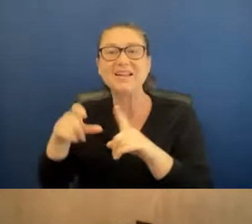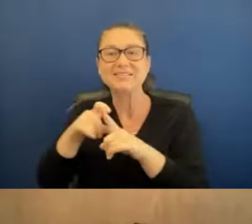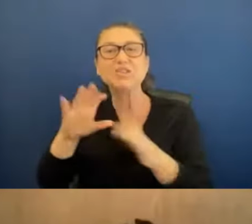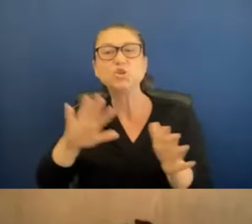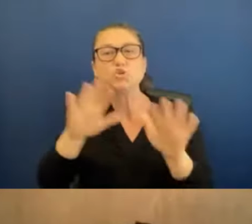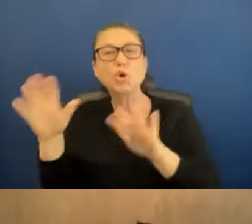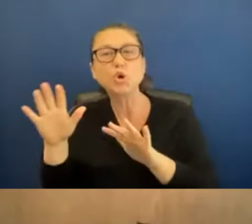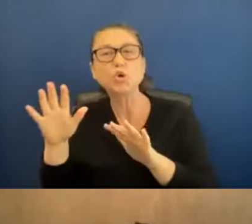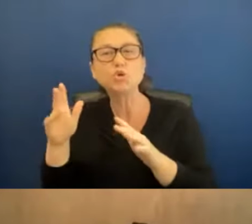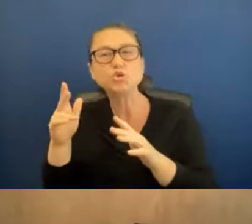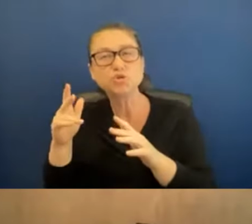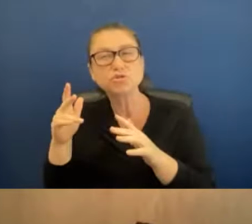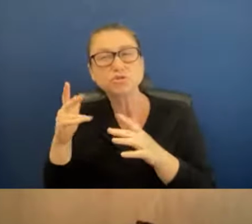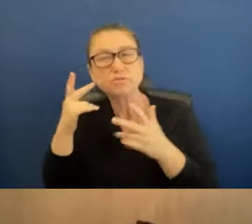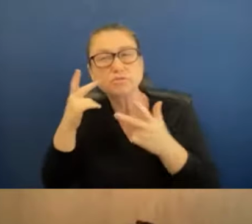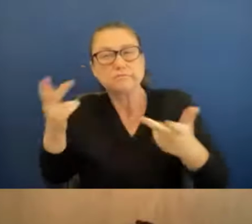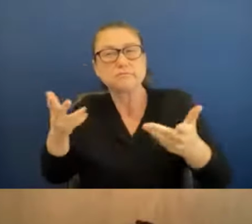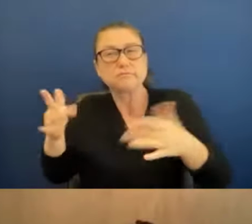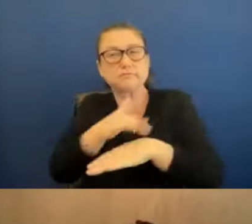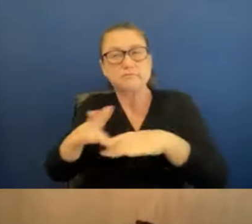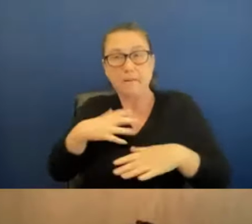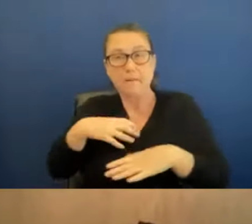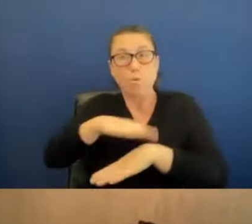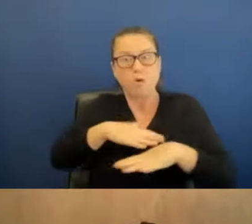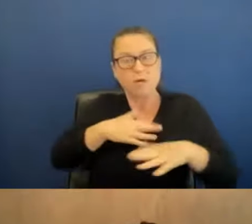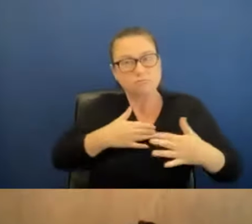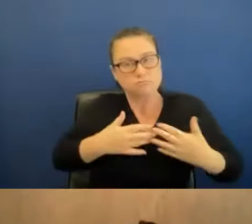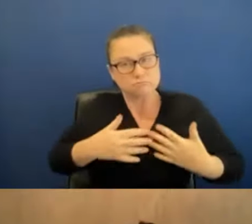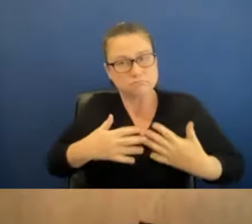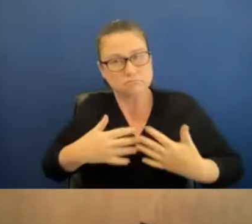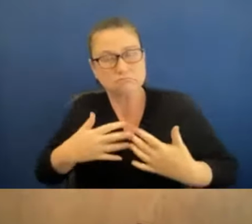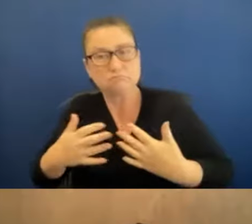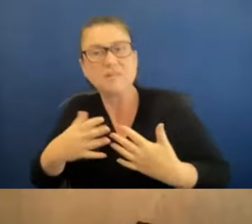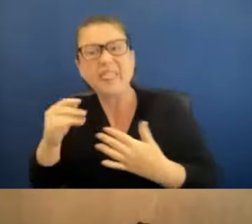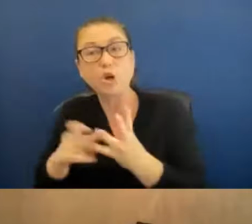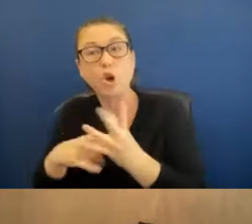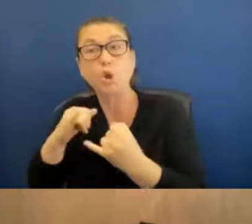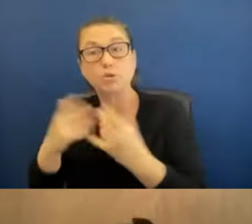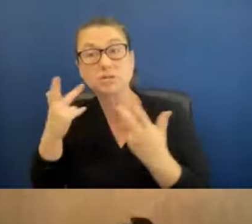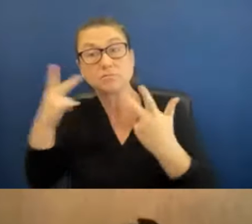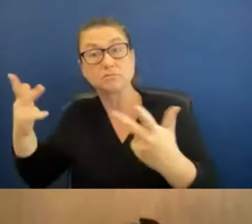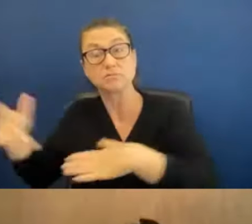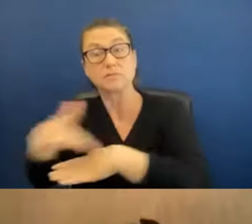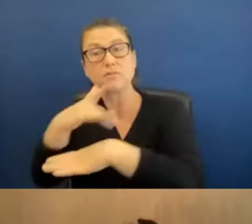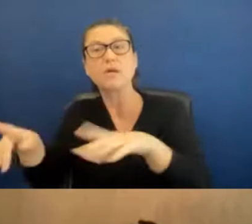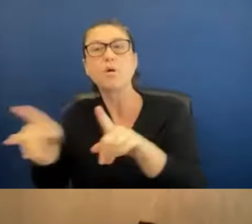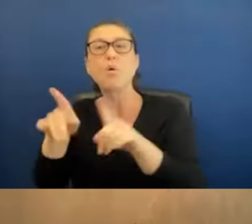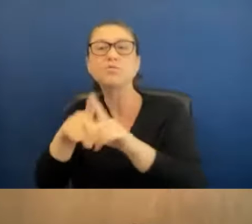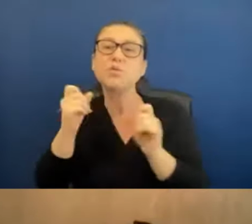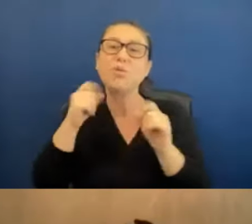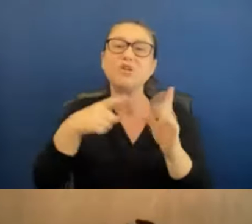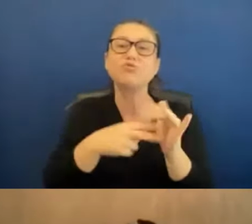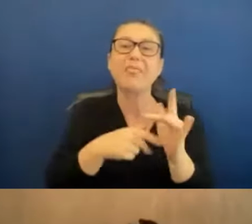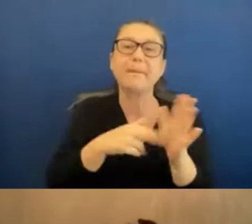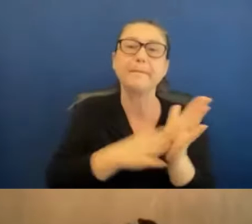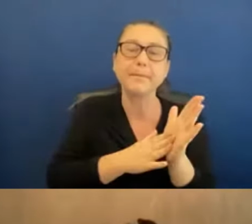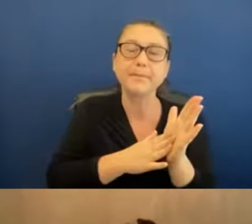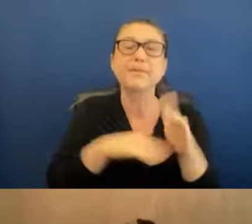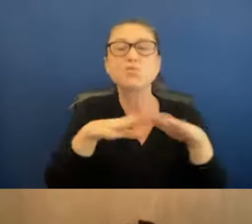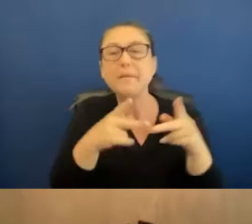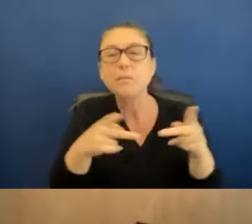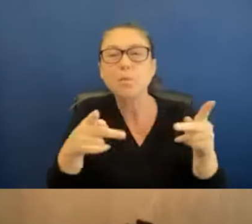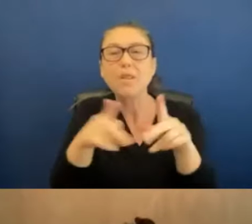you know, a bit more time developing and that ended up, you we did, we did a show in Kloons, but we also took the show to Trenton swimming pool. And then through regional